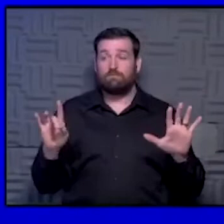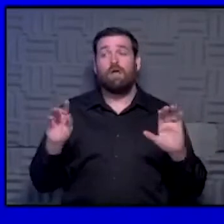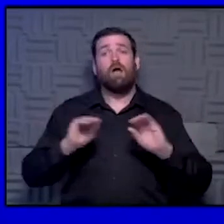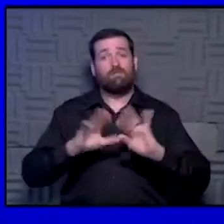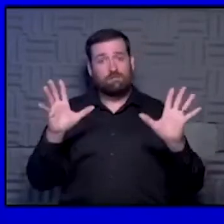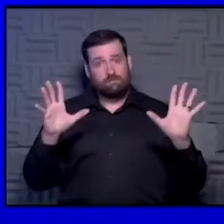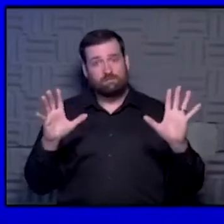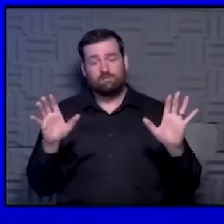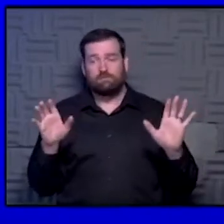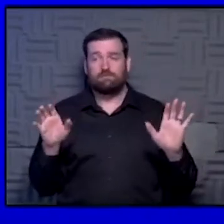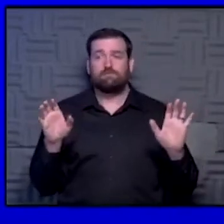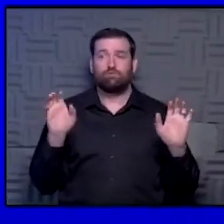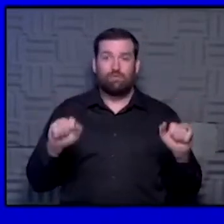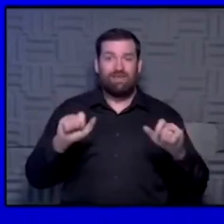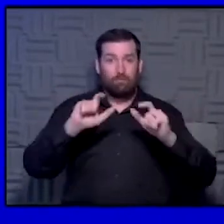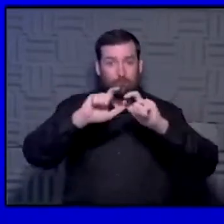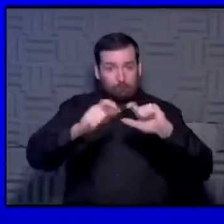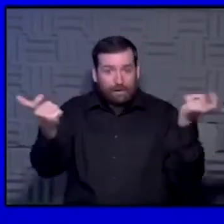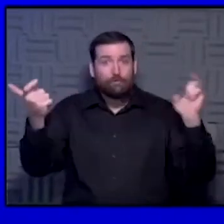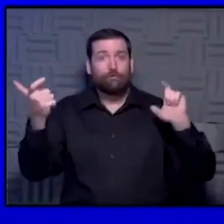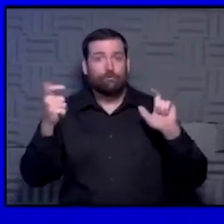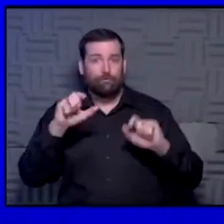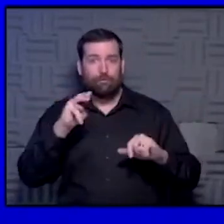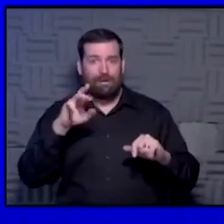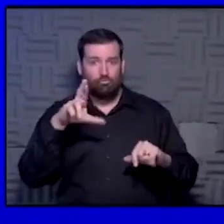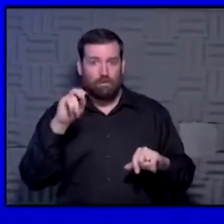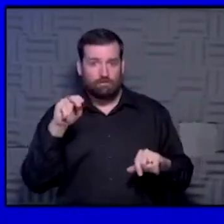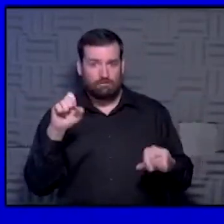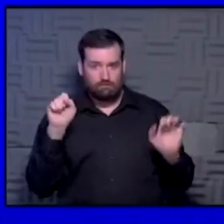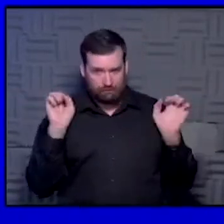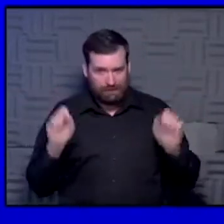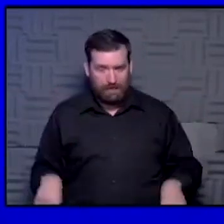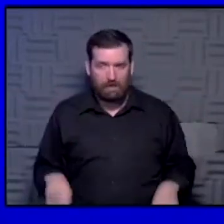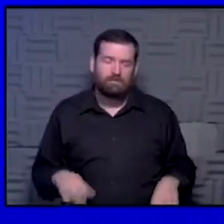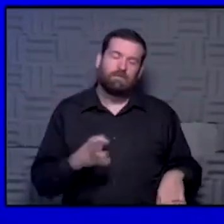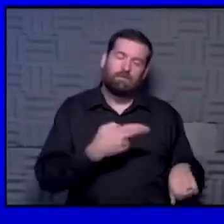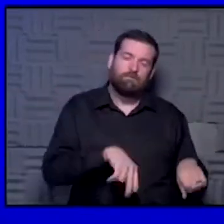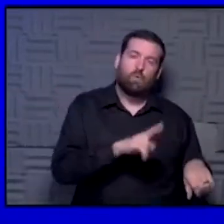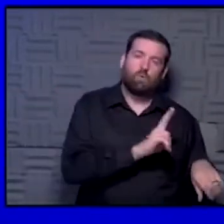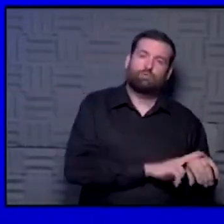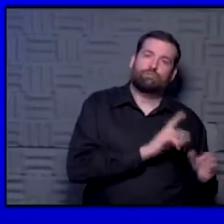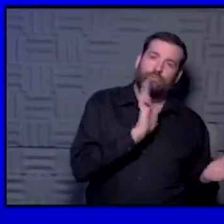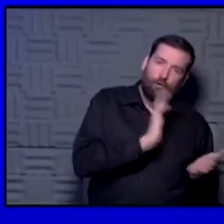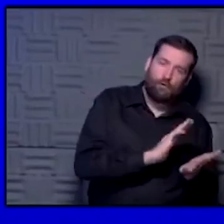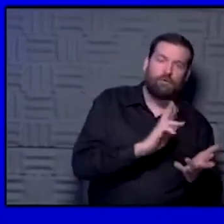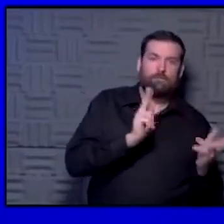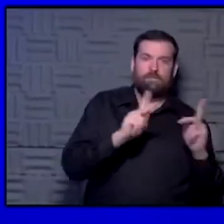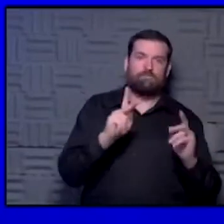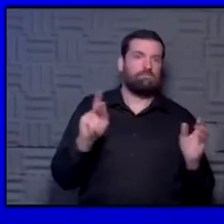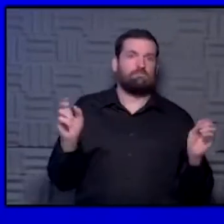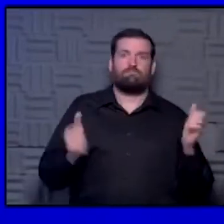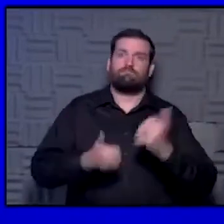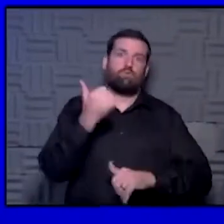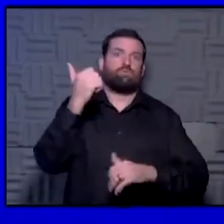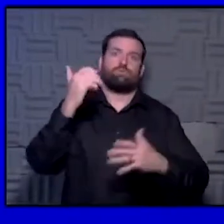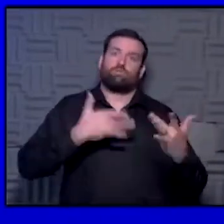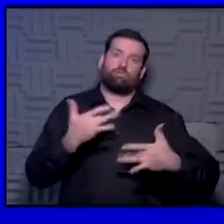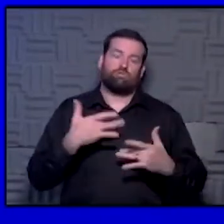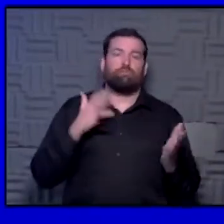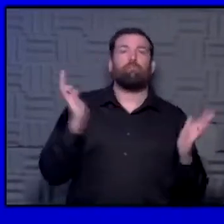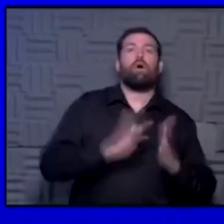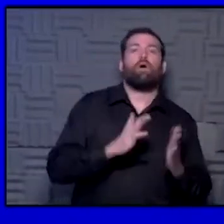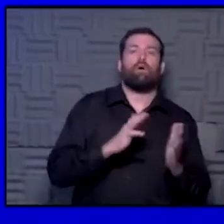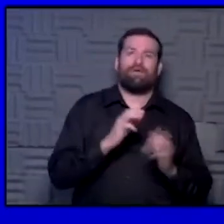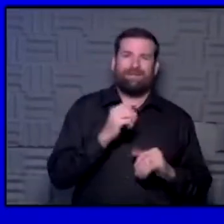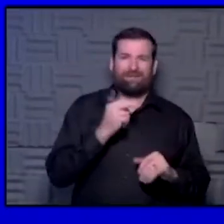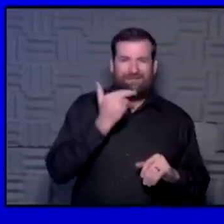express larger micron droplets, and of course smaller, and people are really concerned with the smaller ones, the more of the